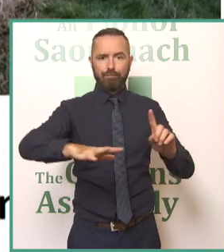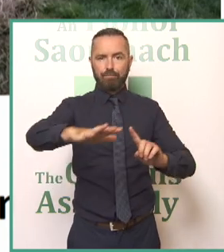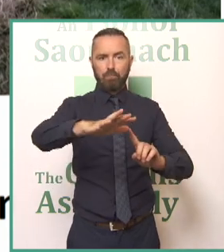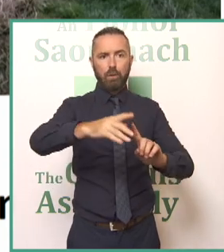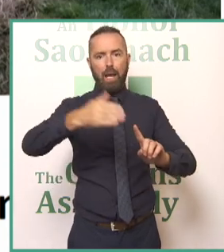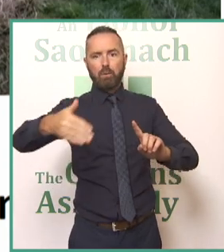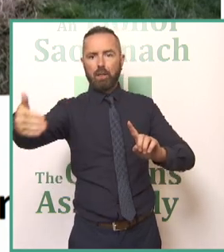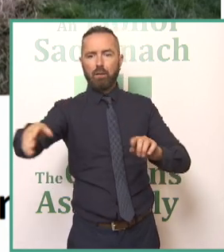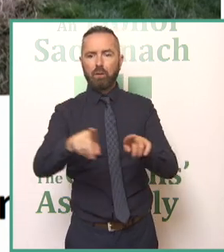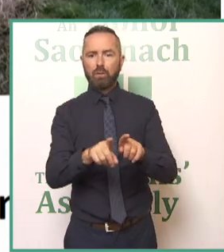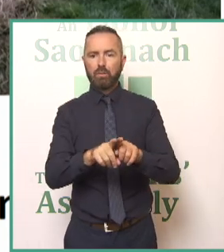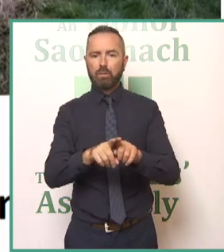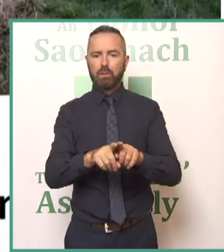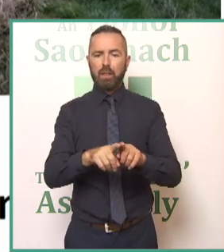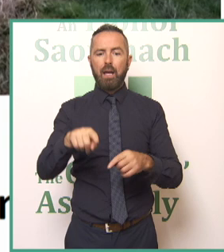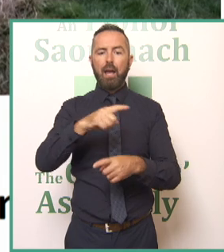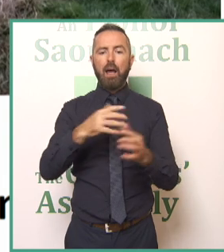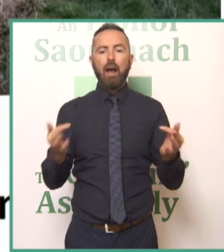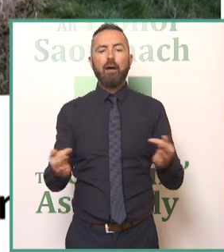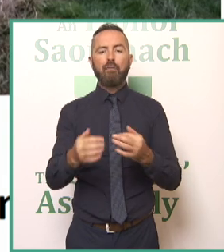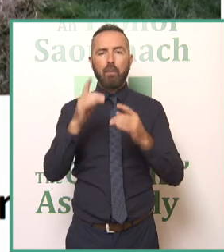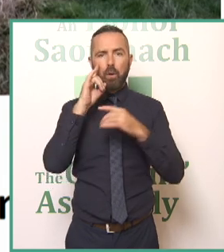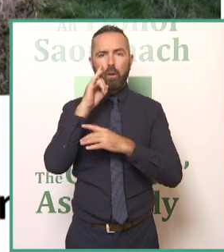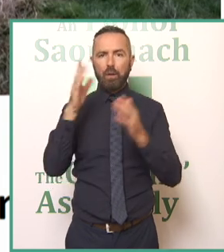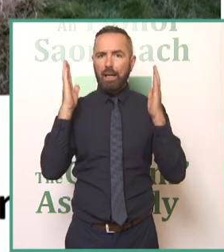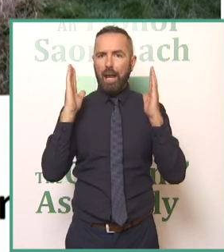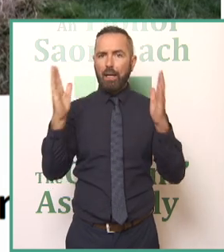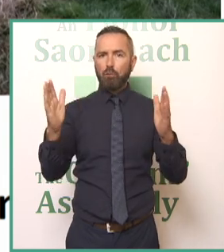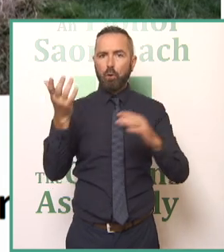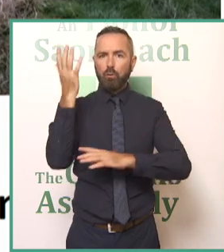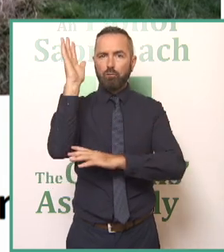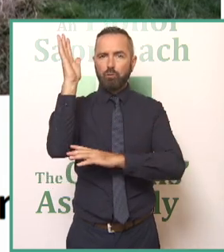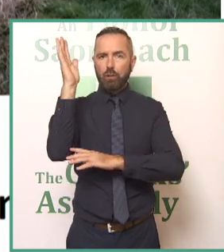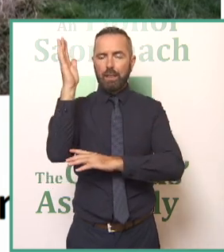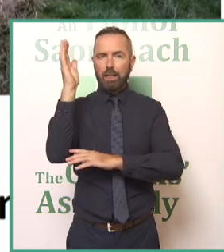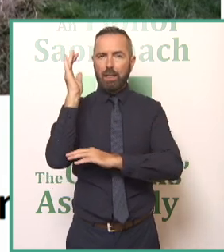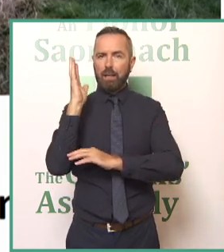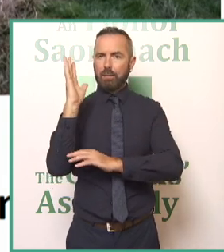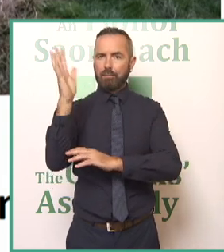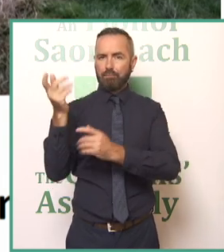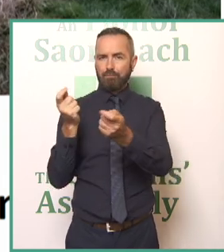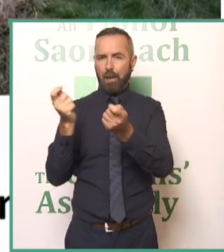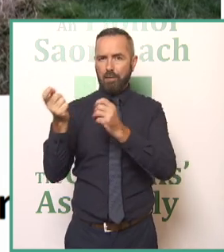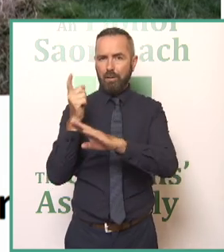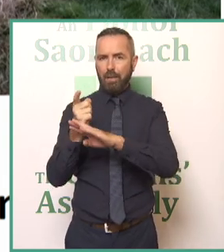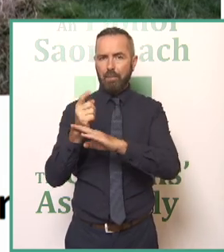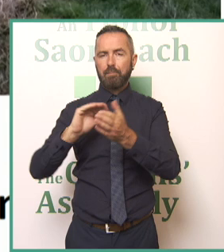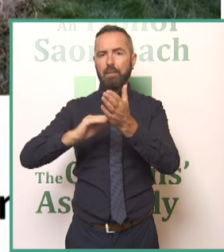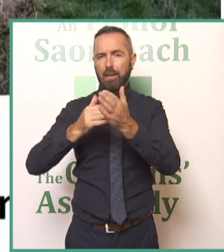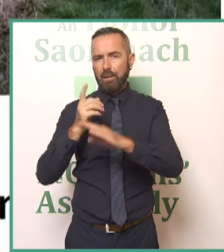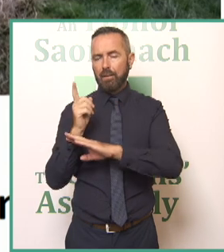So on our farm, we're looking at hedgerow and tree line management. That's ongoing maintenance in that. We're ensuring